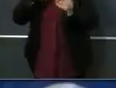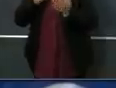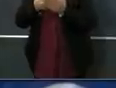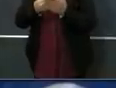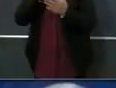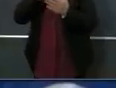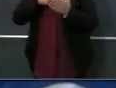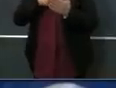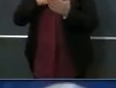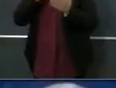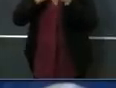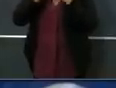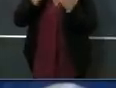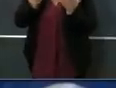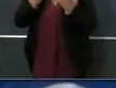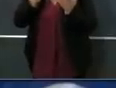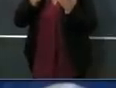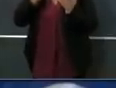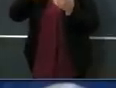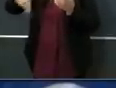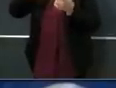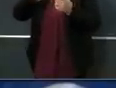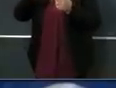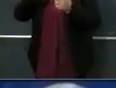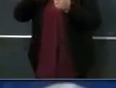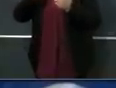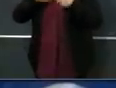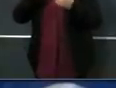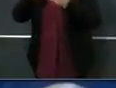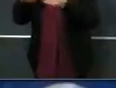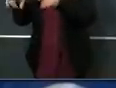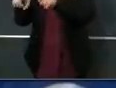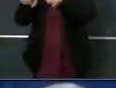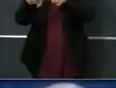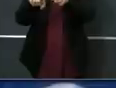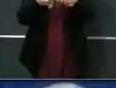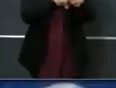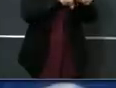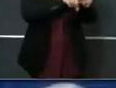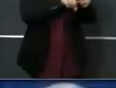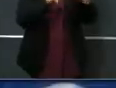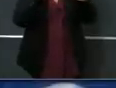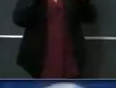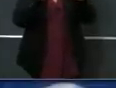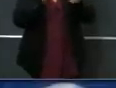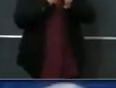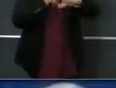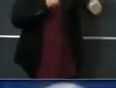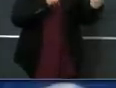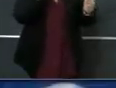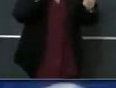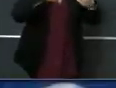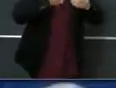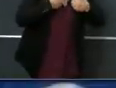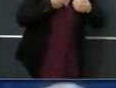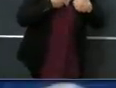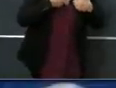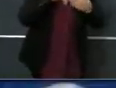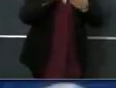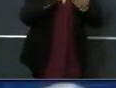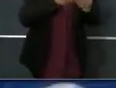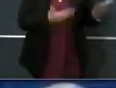support. So progress here today and also progress tomorrow and over the course of the next number of months.